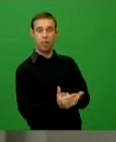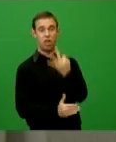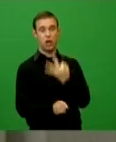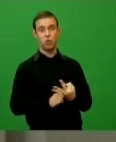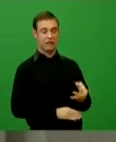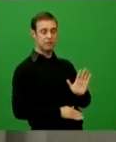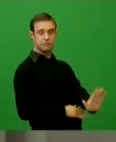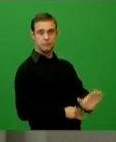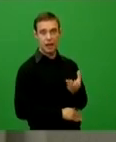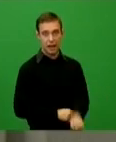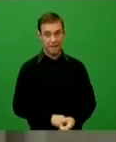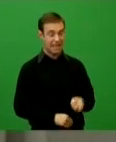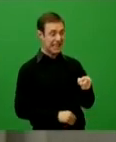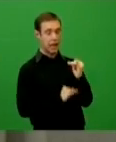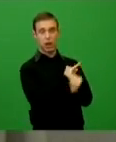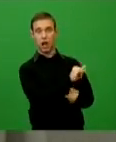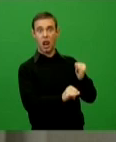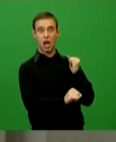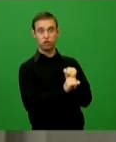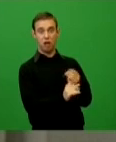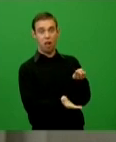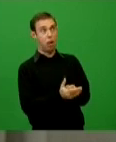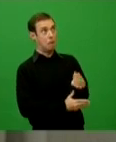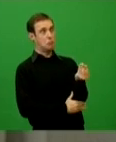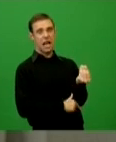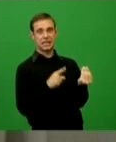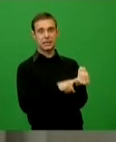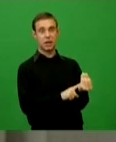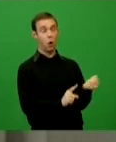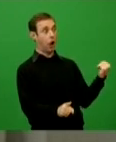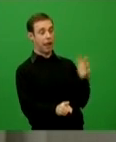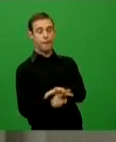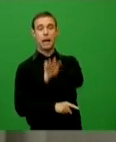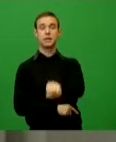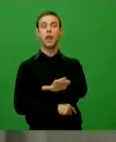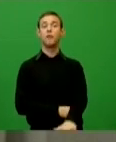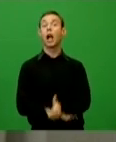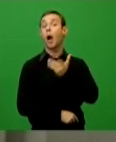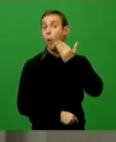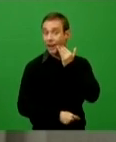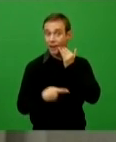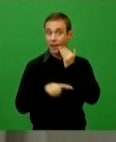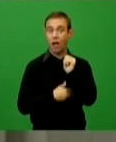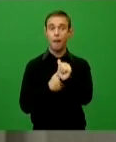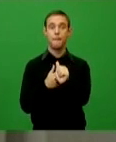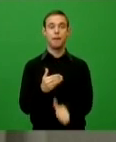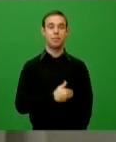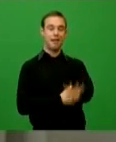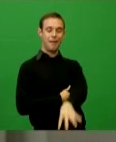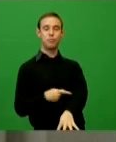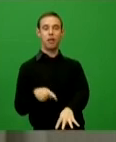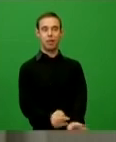domestic petrol price will be evident in April, when a reduction is expected. Despite